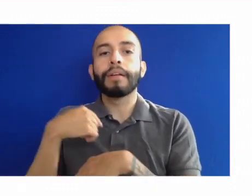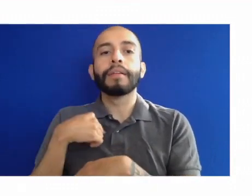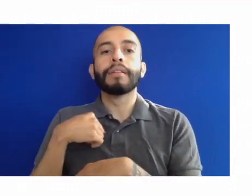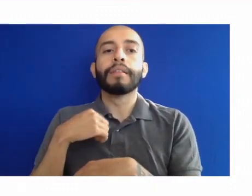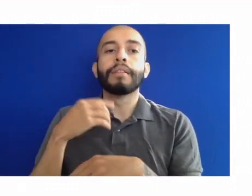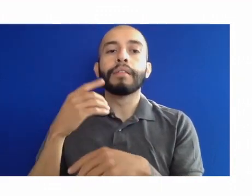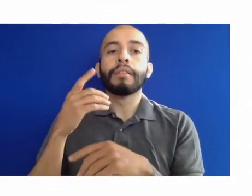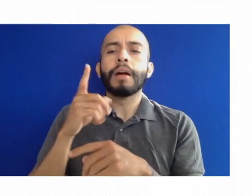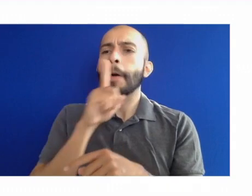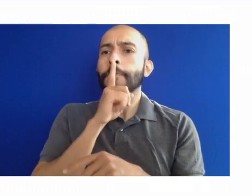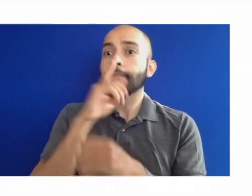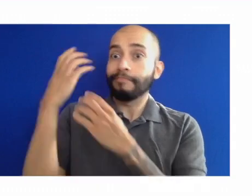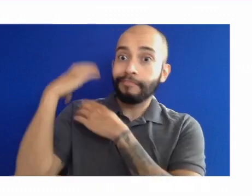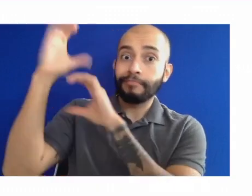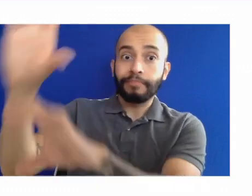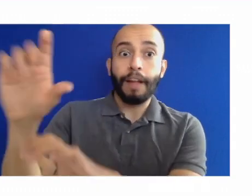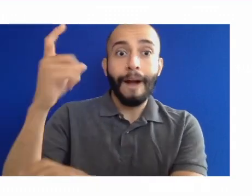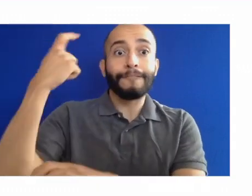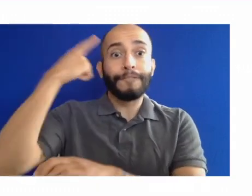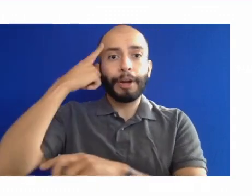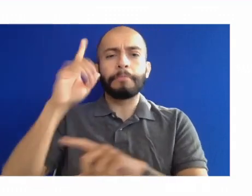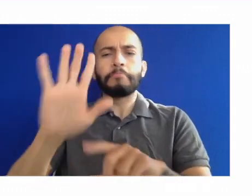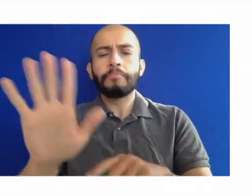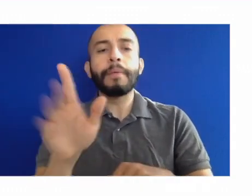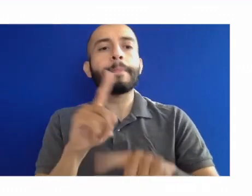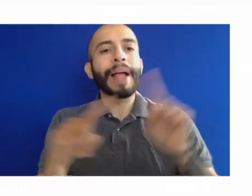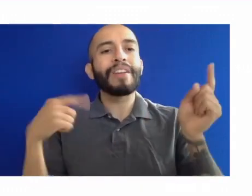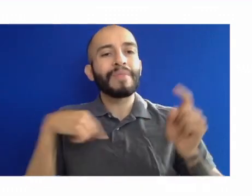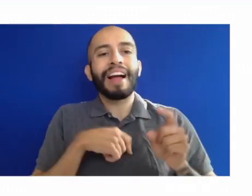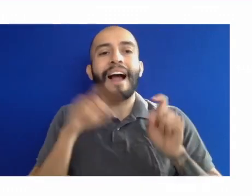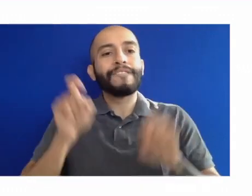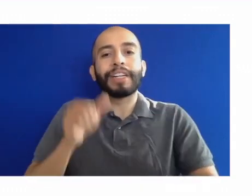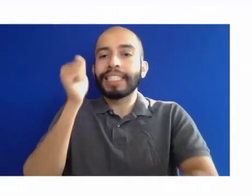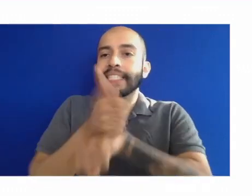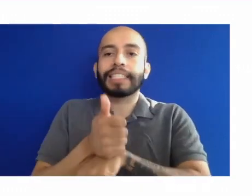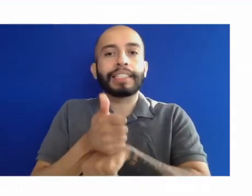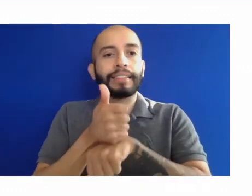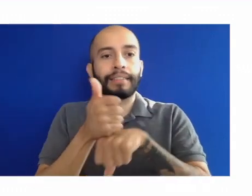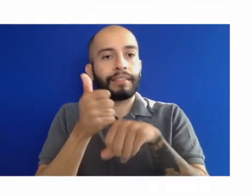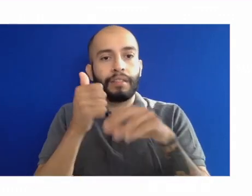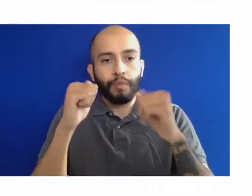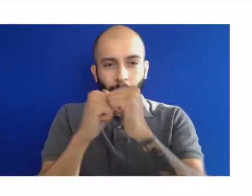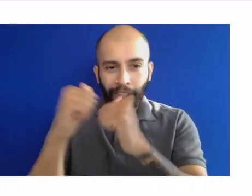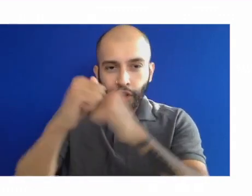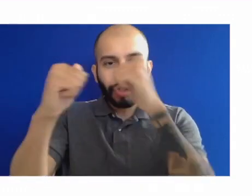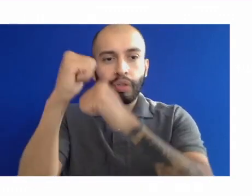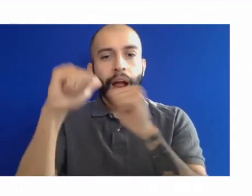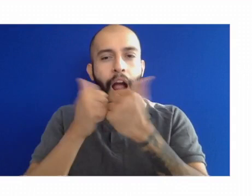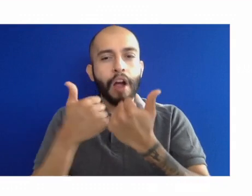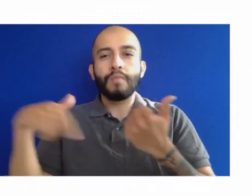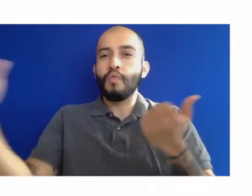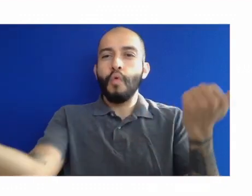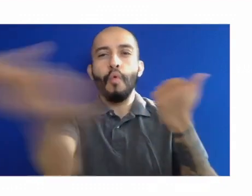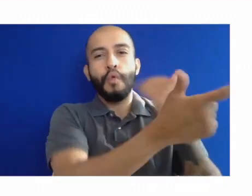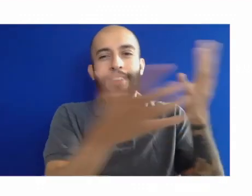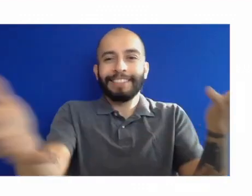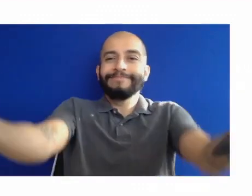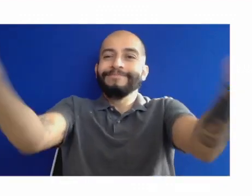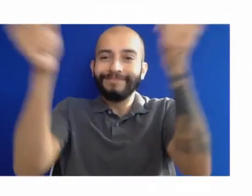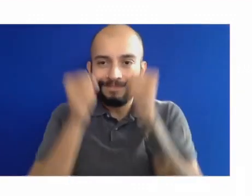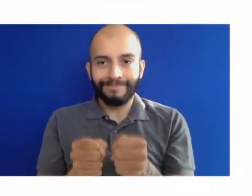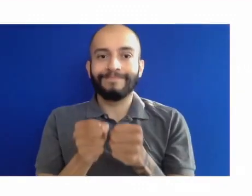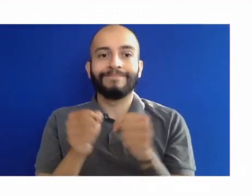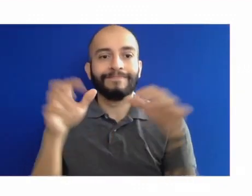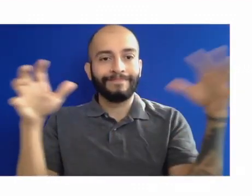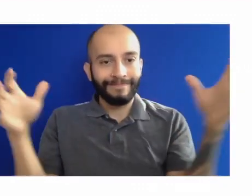these stakeholders together. So I have some initial thoughts on that next slide. And that's really,